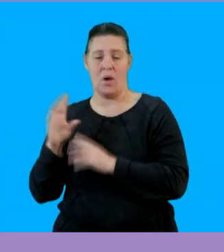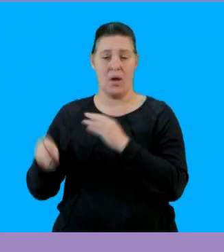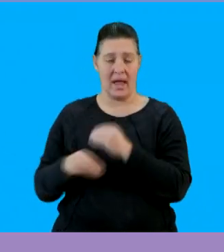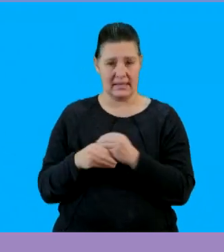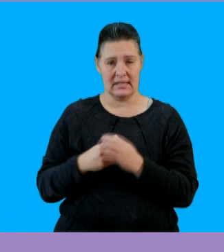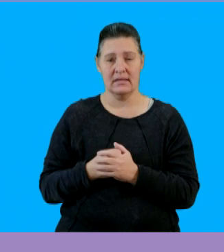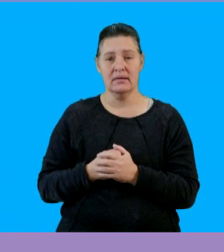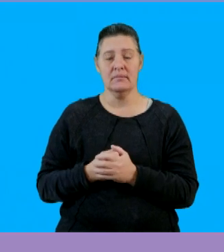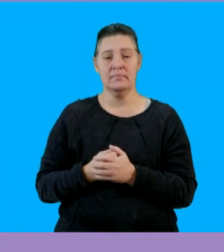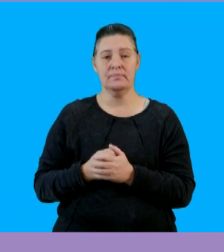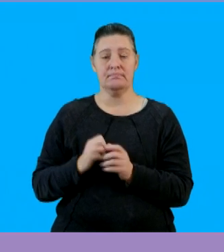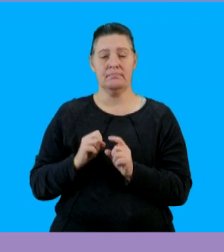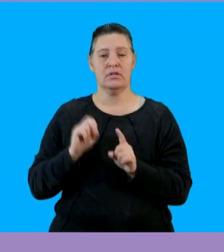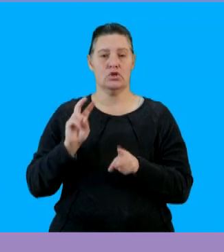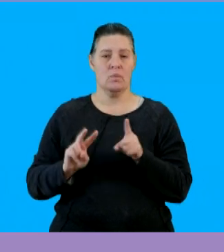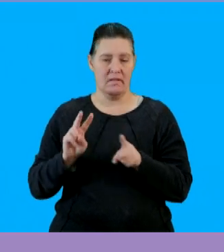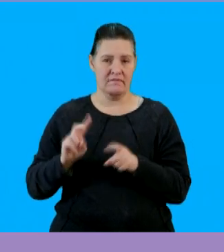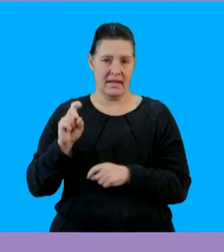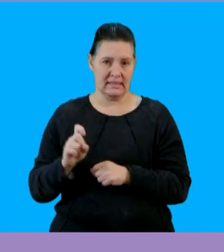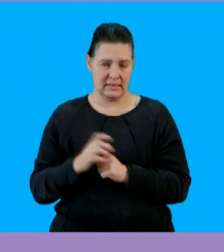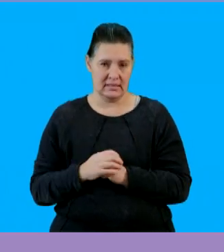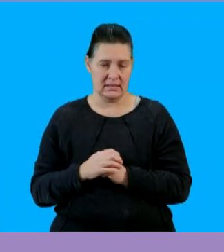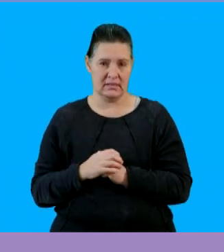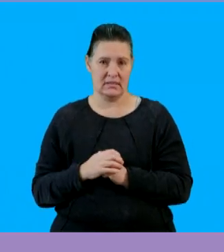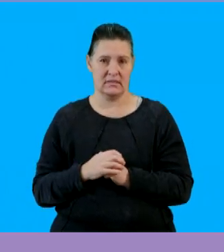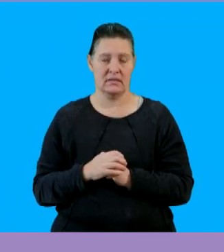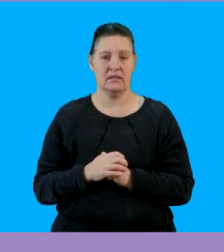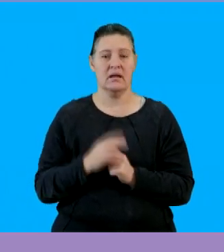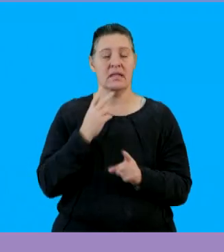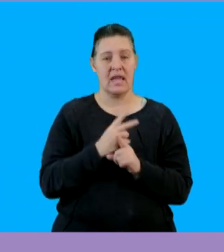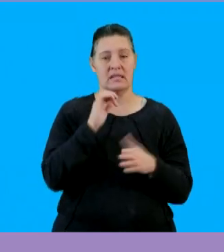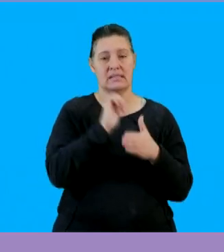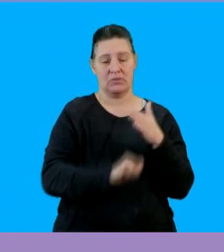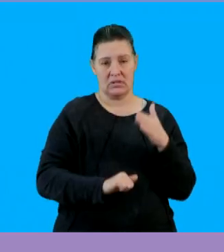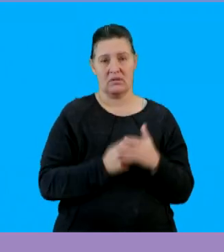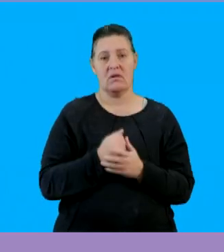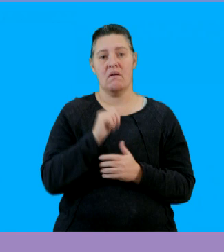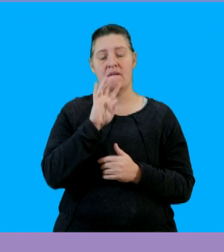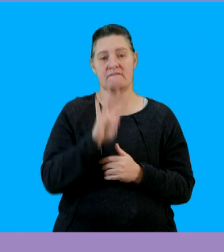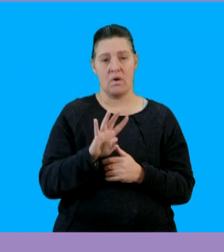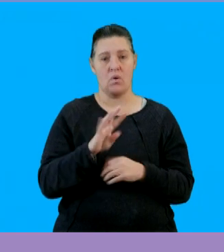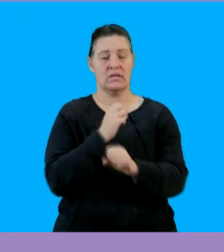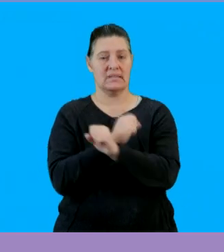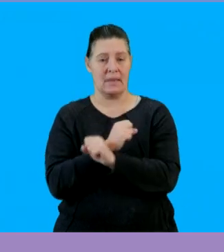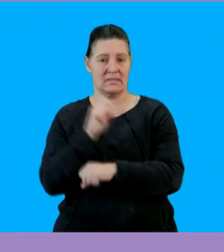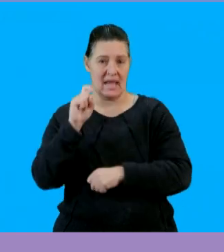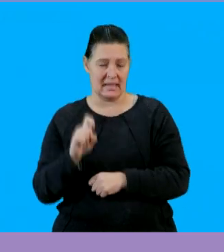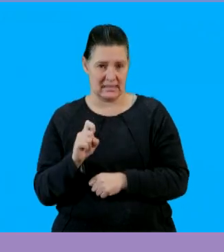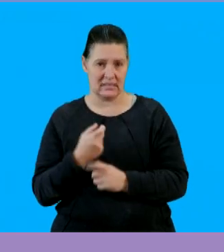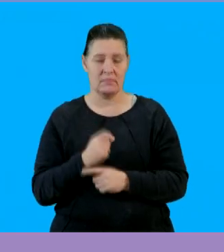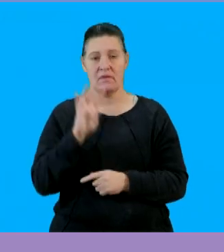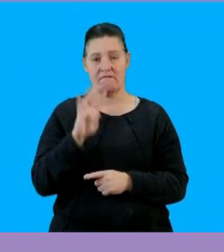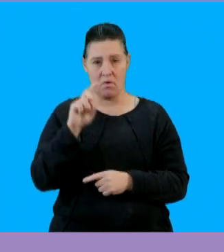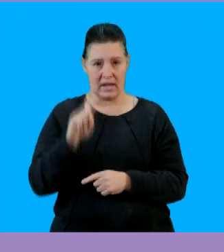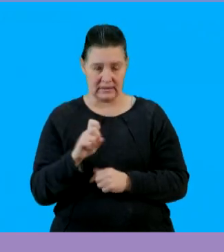6, because we are adding, that will give us a 12x. Then we are subtracting 4 multiplied